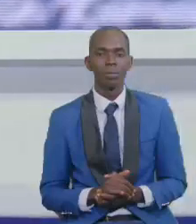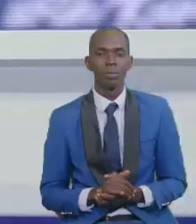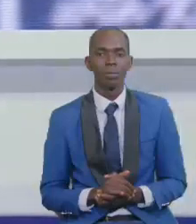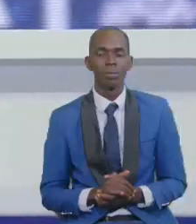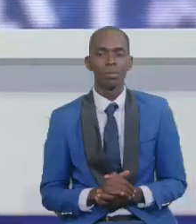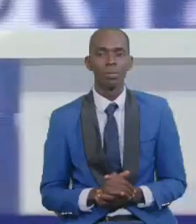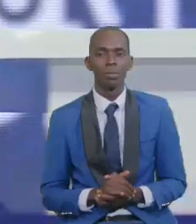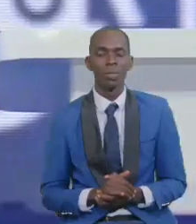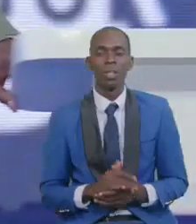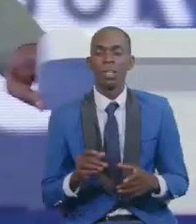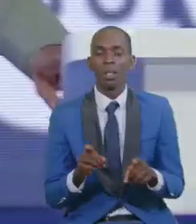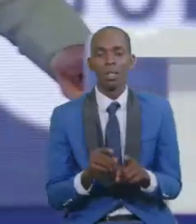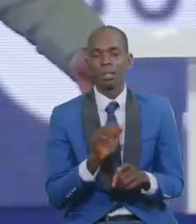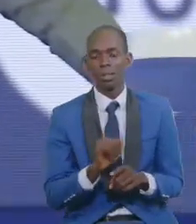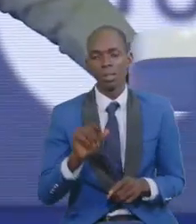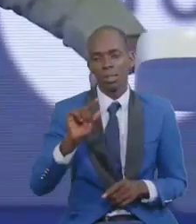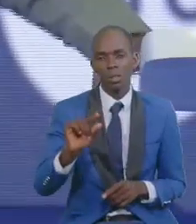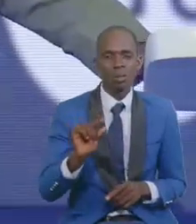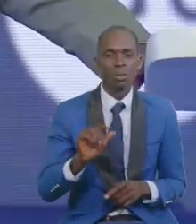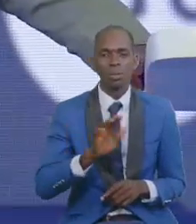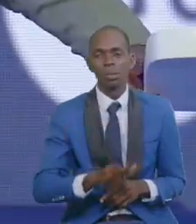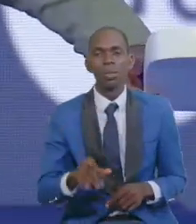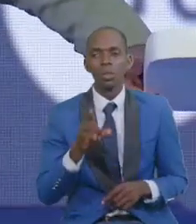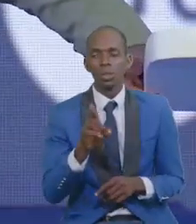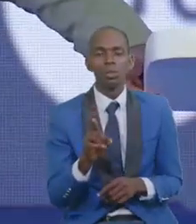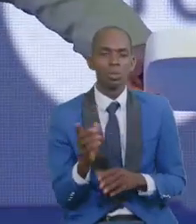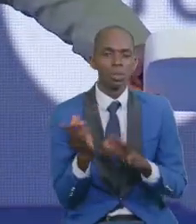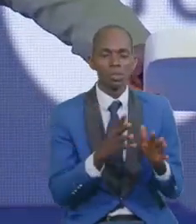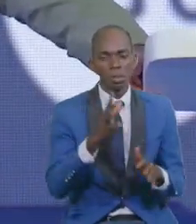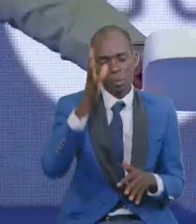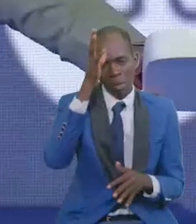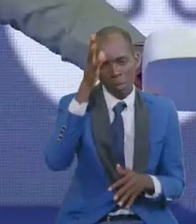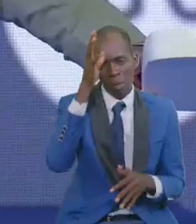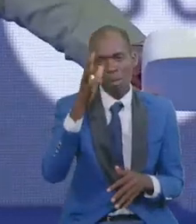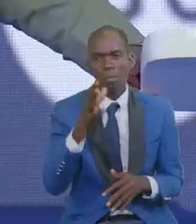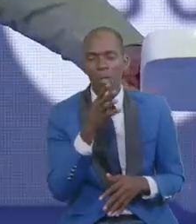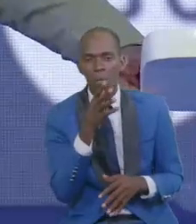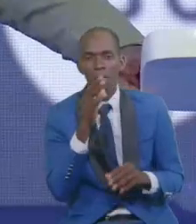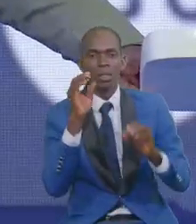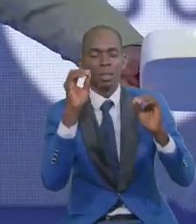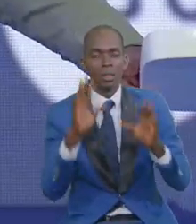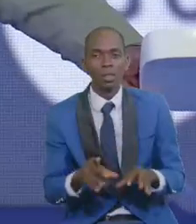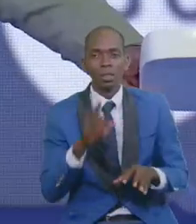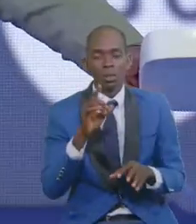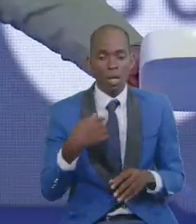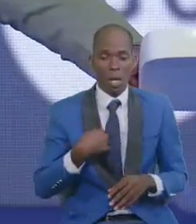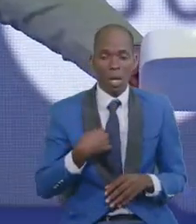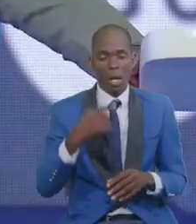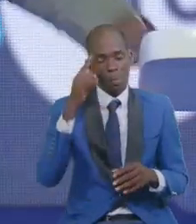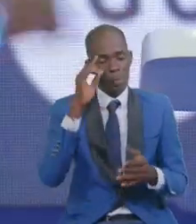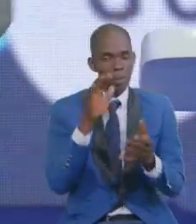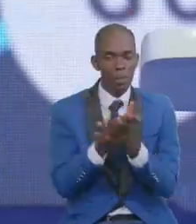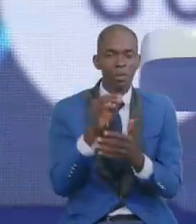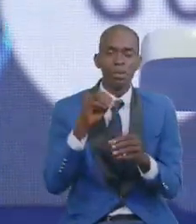As a little child believes the papa, the mama, the teacher, I believe the Holy Ghost, greater is